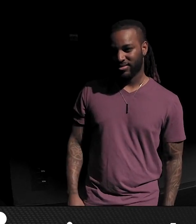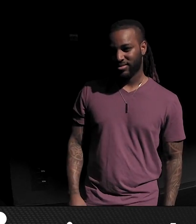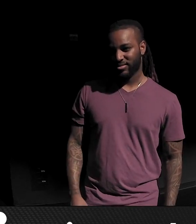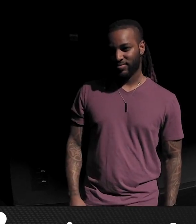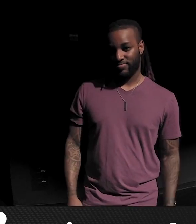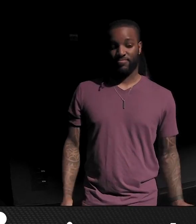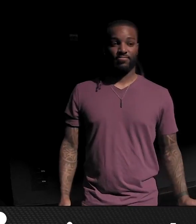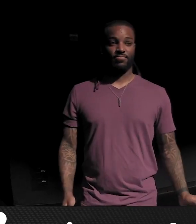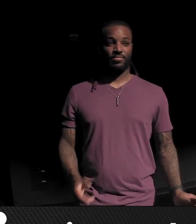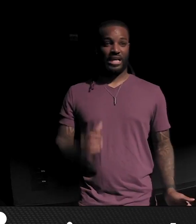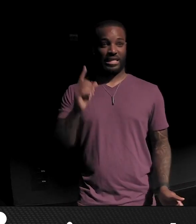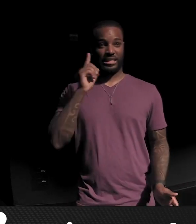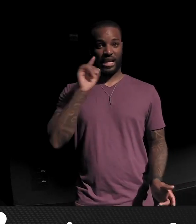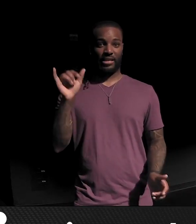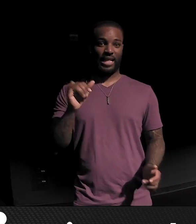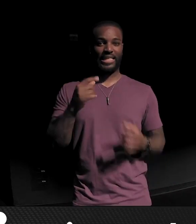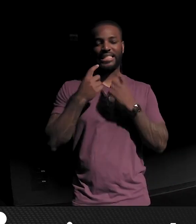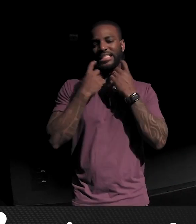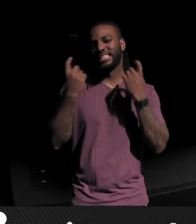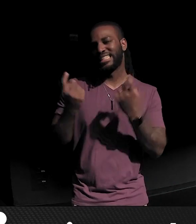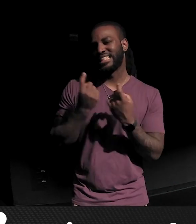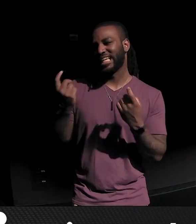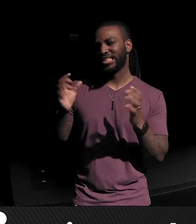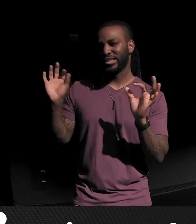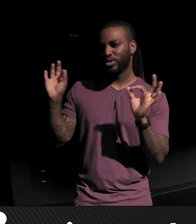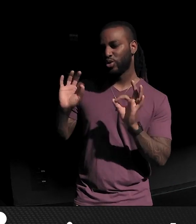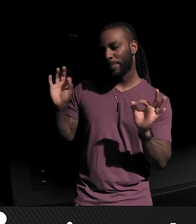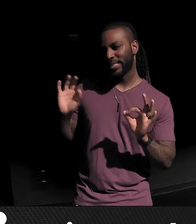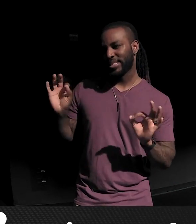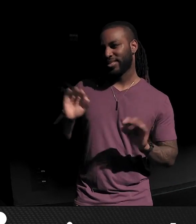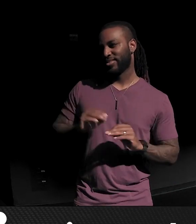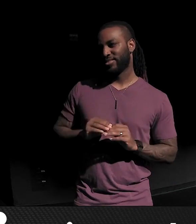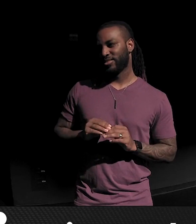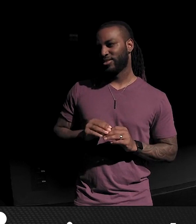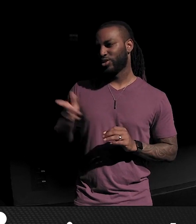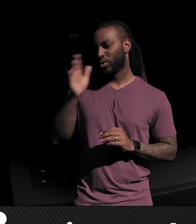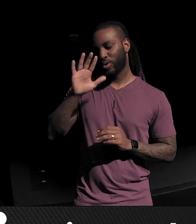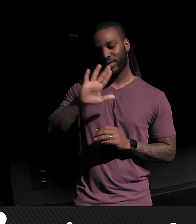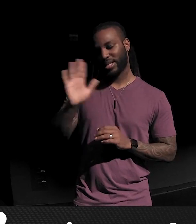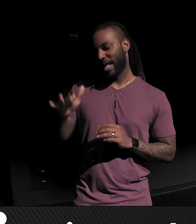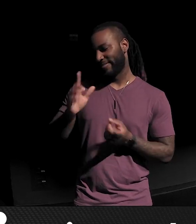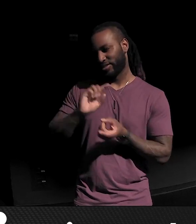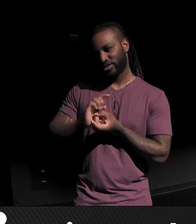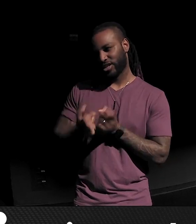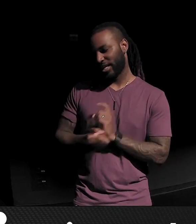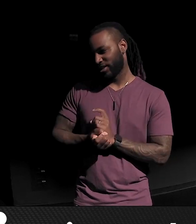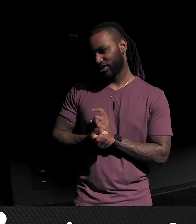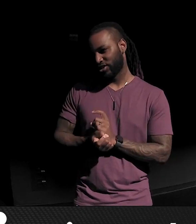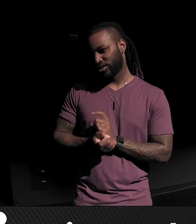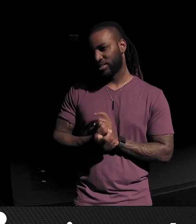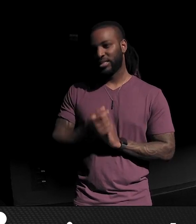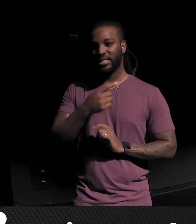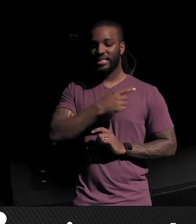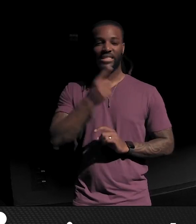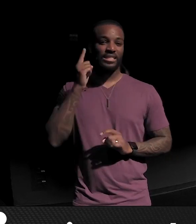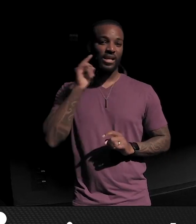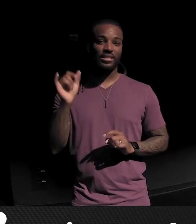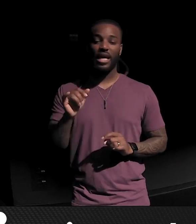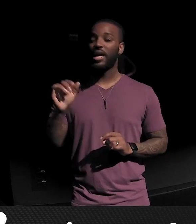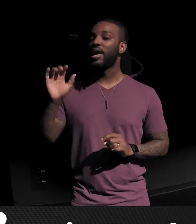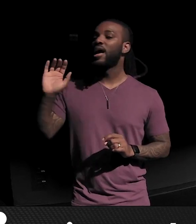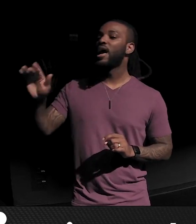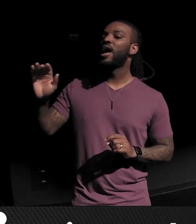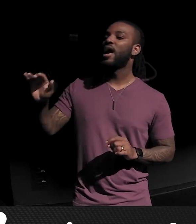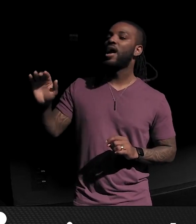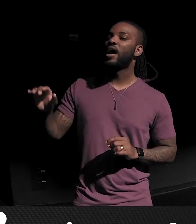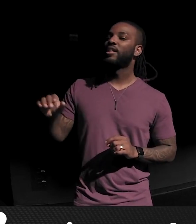Sounds like sin is no big deal. You're never going to change. His soundtrack sounds like, hey, grace is for other people, not